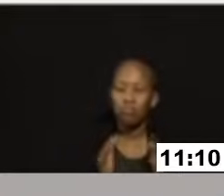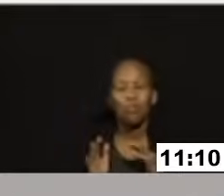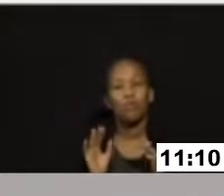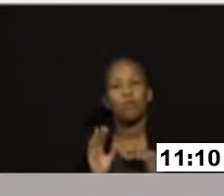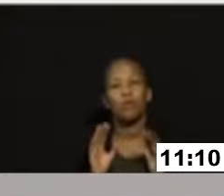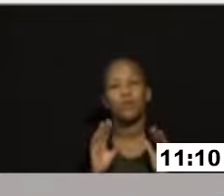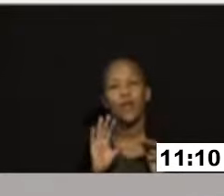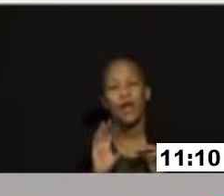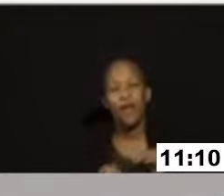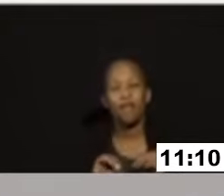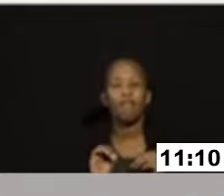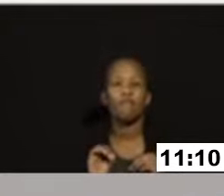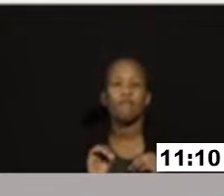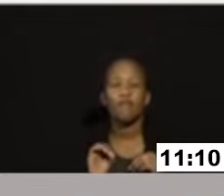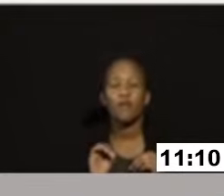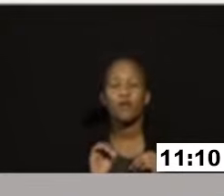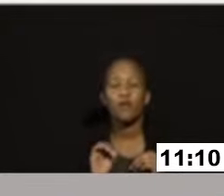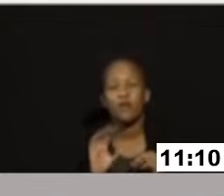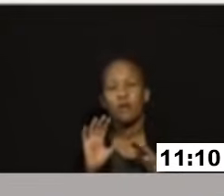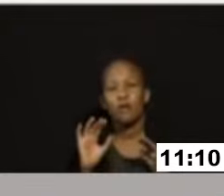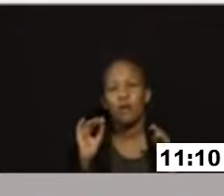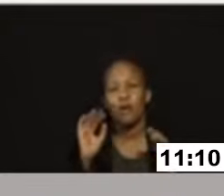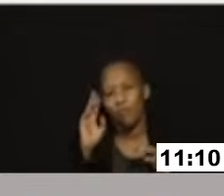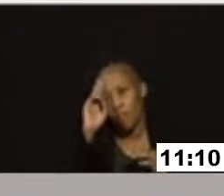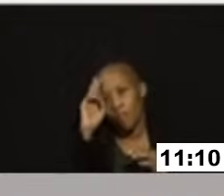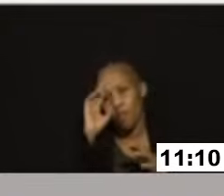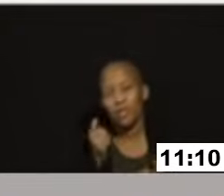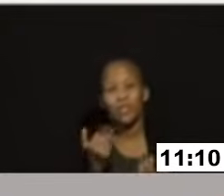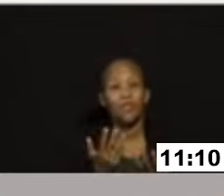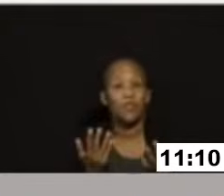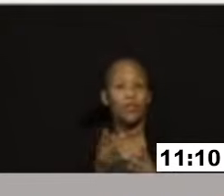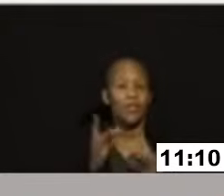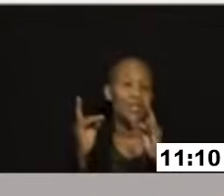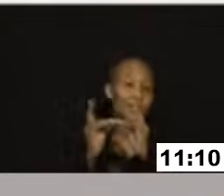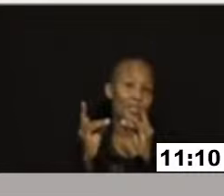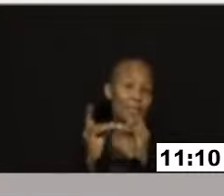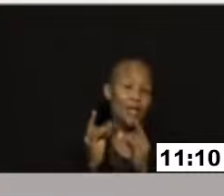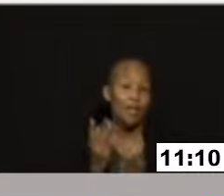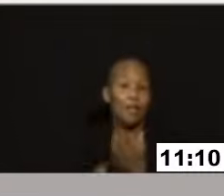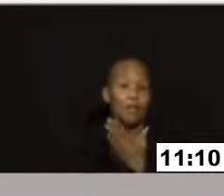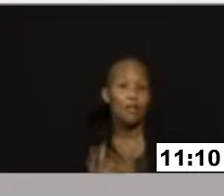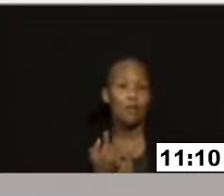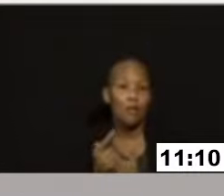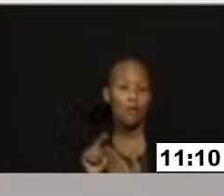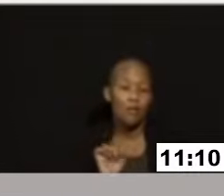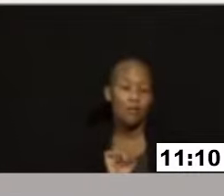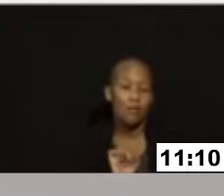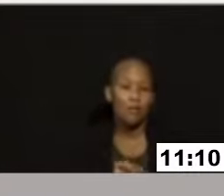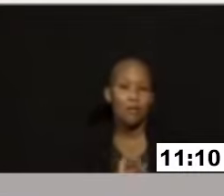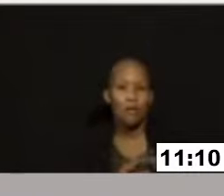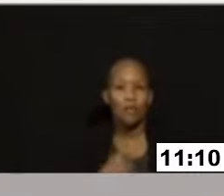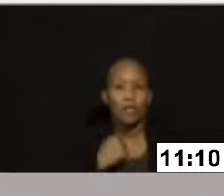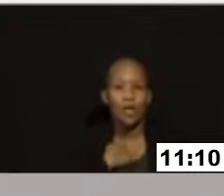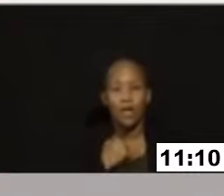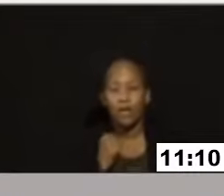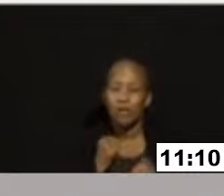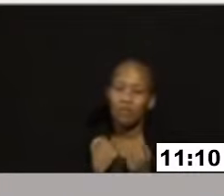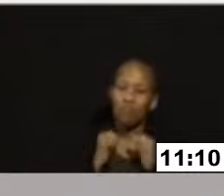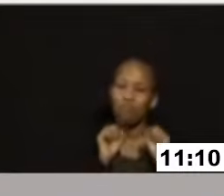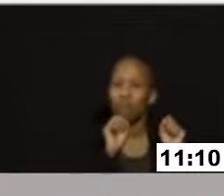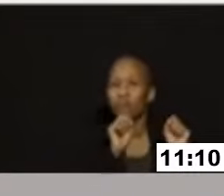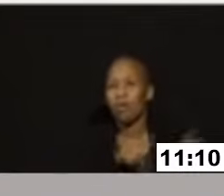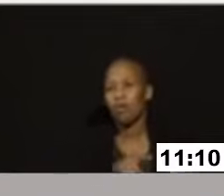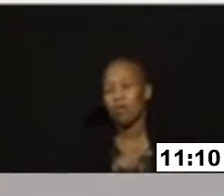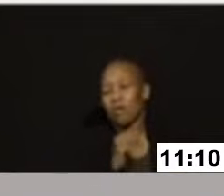the sports stadium. We were then arrested and sent to Kwanongong, which is